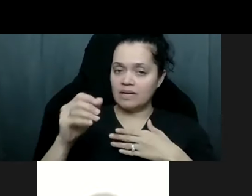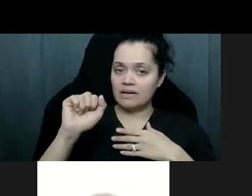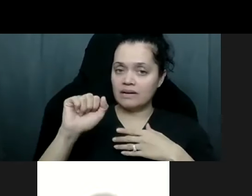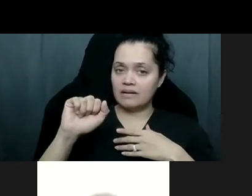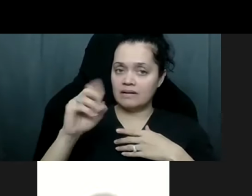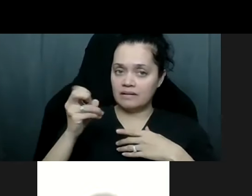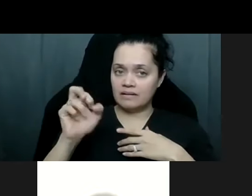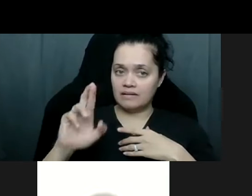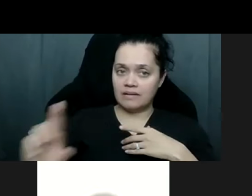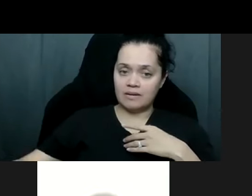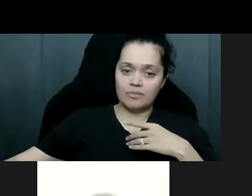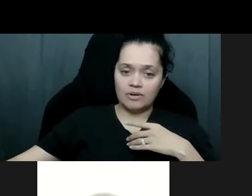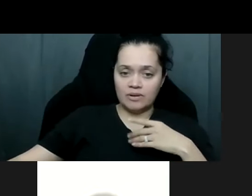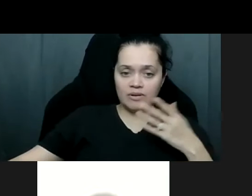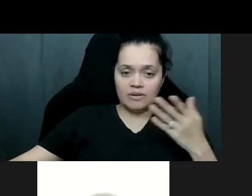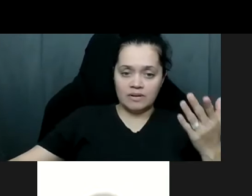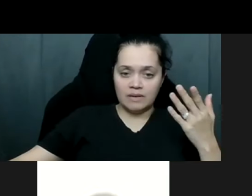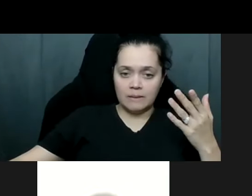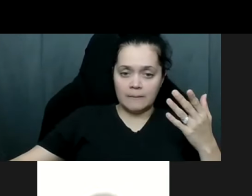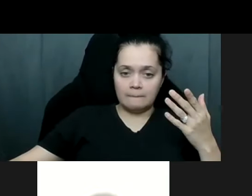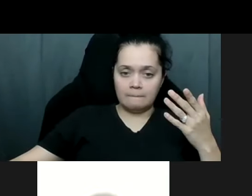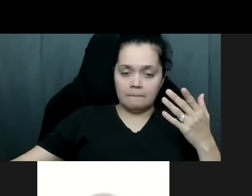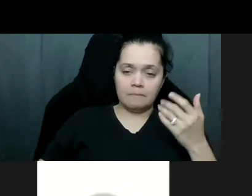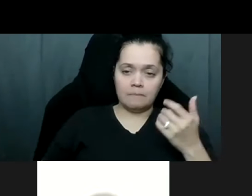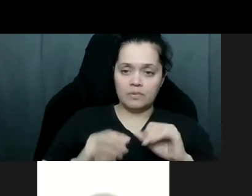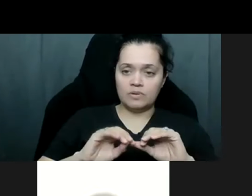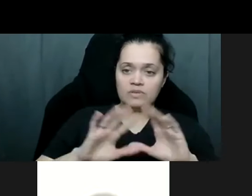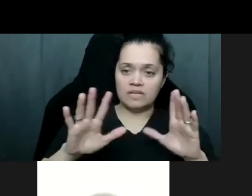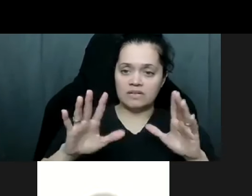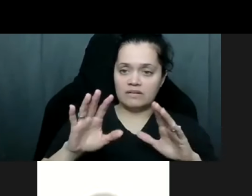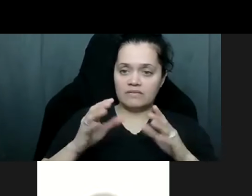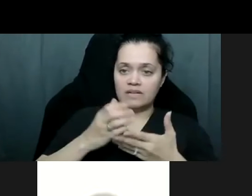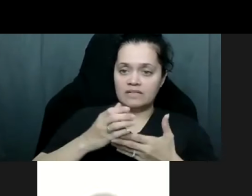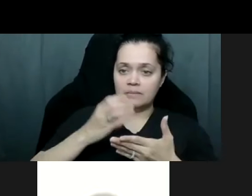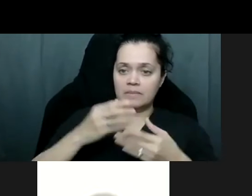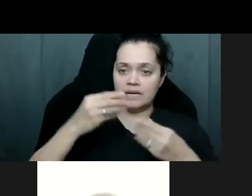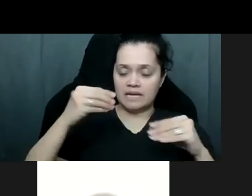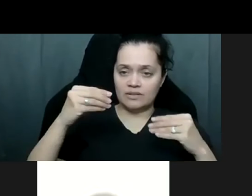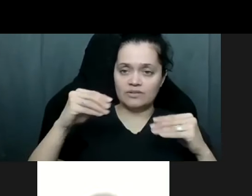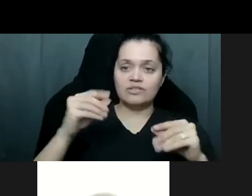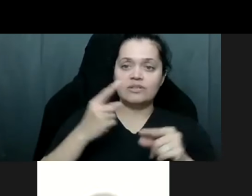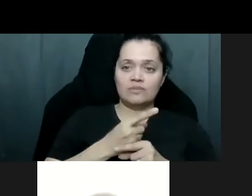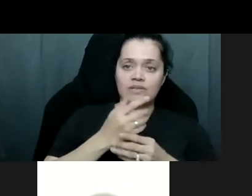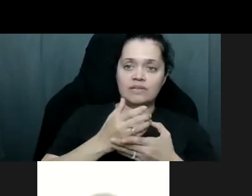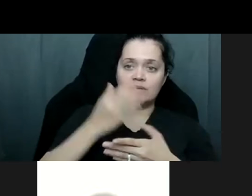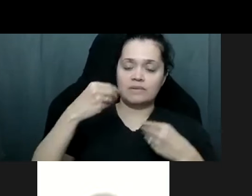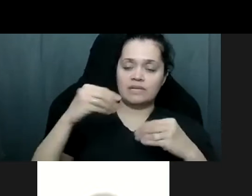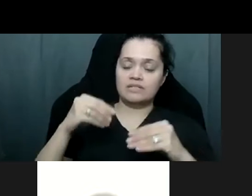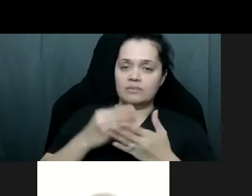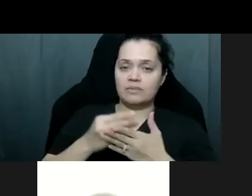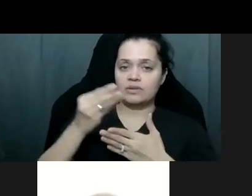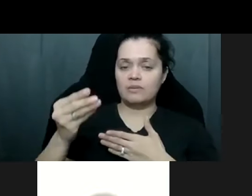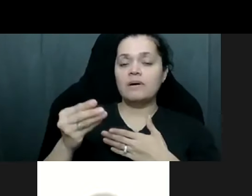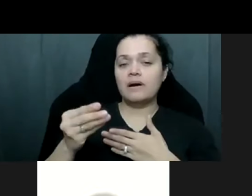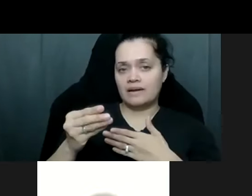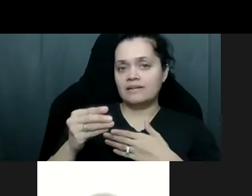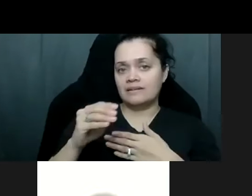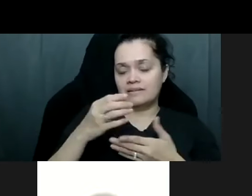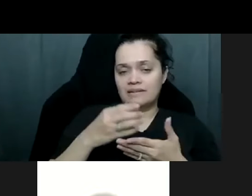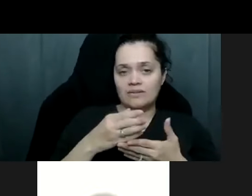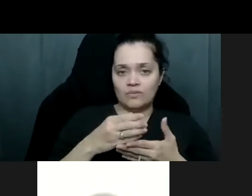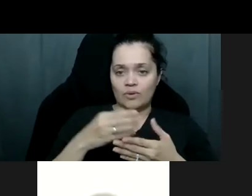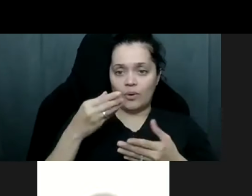amber. Maybe the most obvious one is the bottle shop. The bottle shop where you can buy, well, what can you